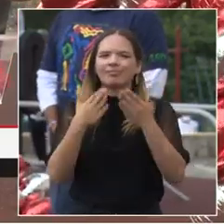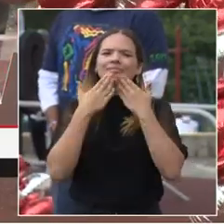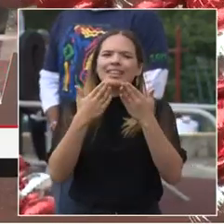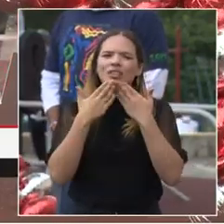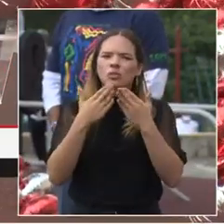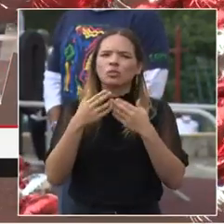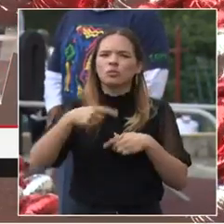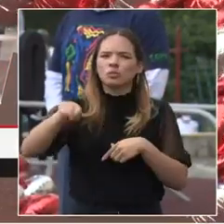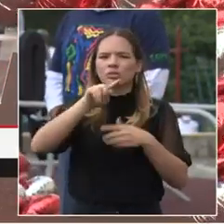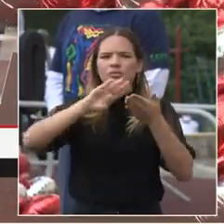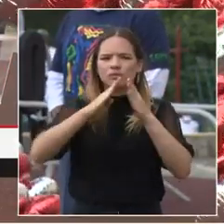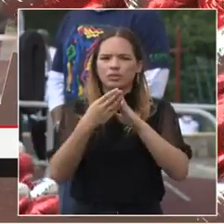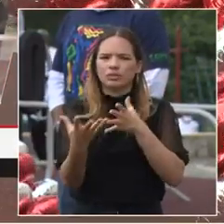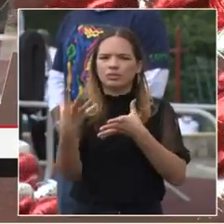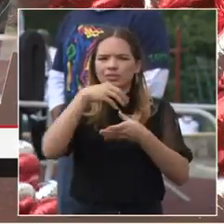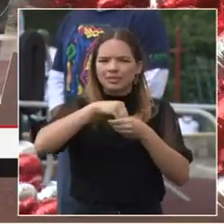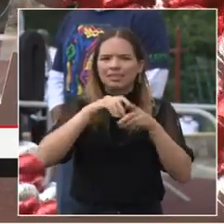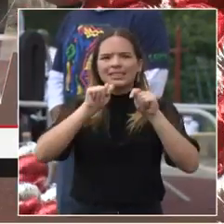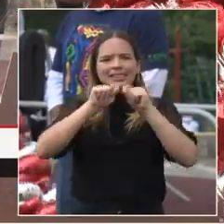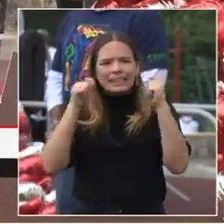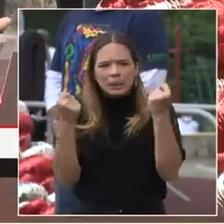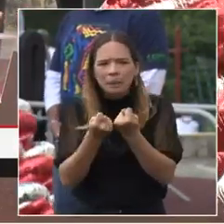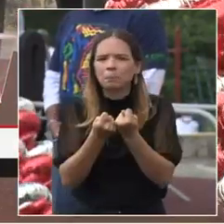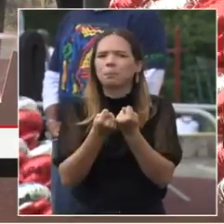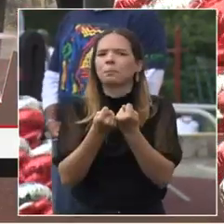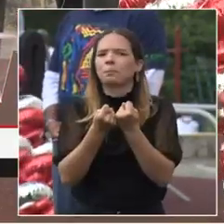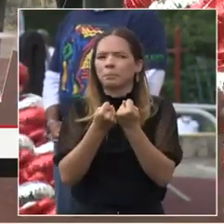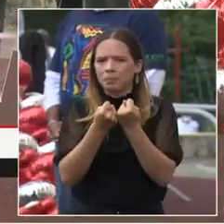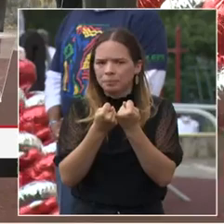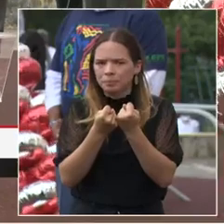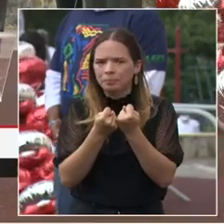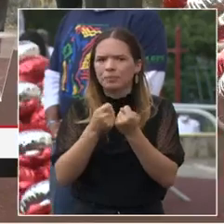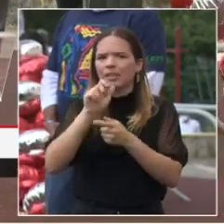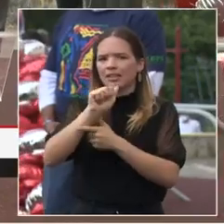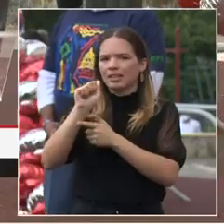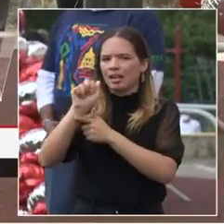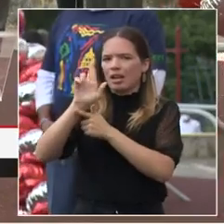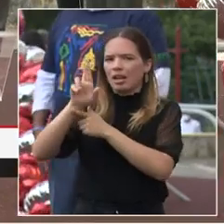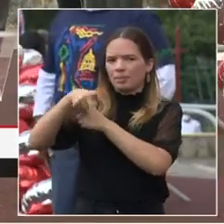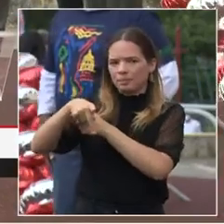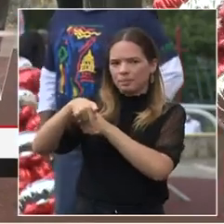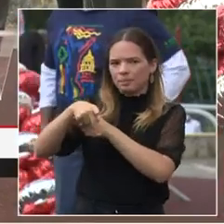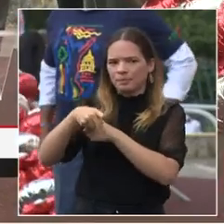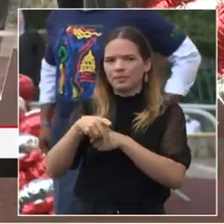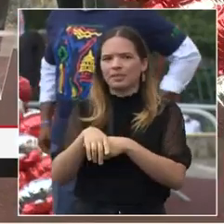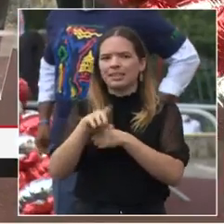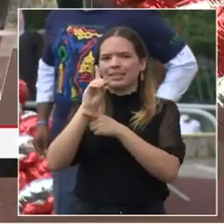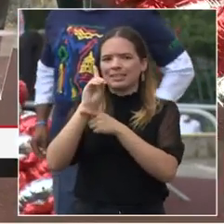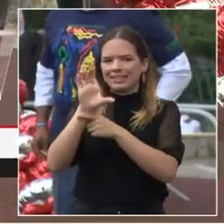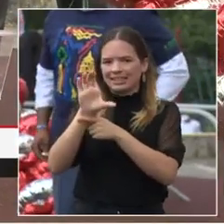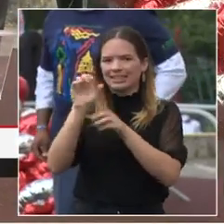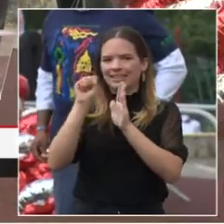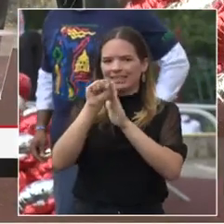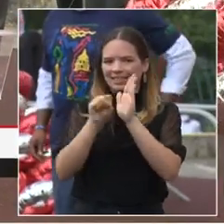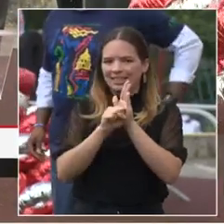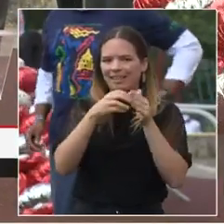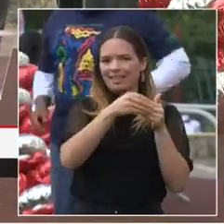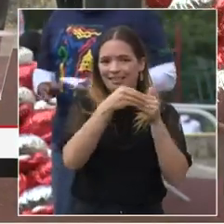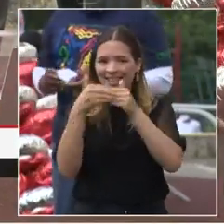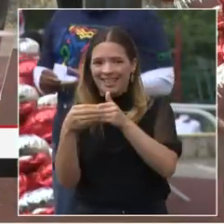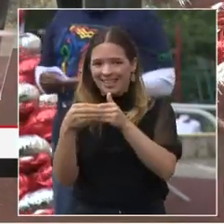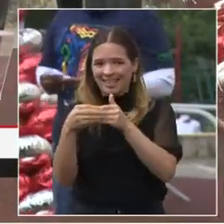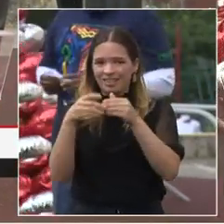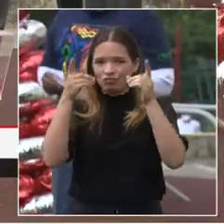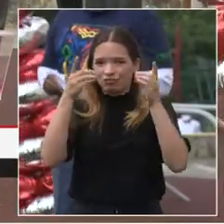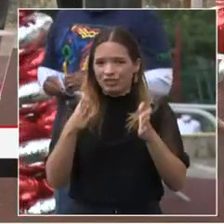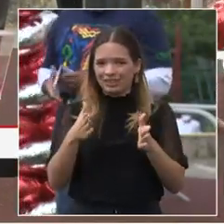especially Maury Smiles and Joel Hartworld, our AARP DC state-led hardest working director, Lewis